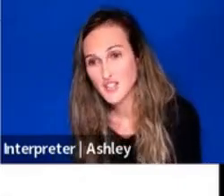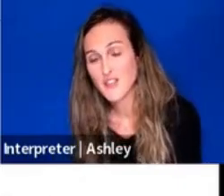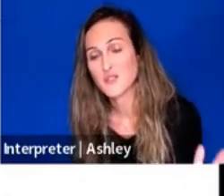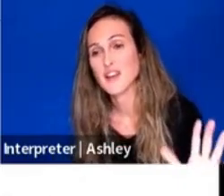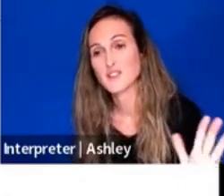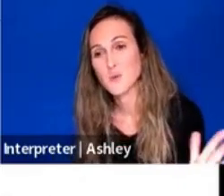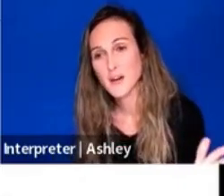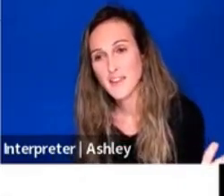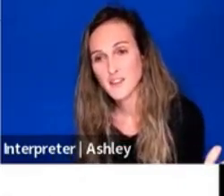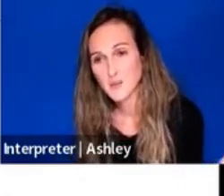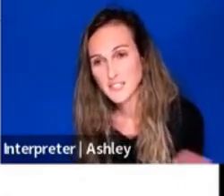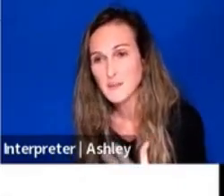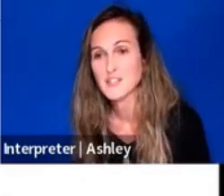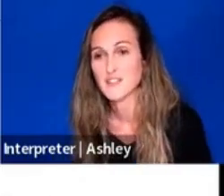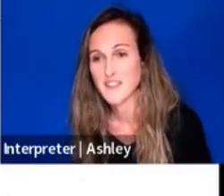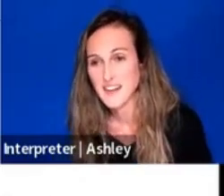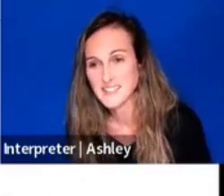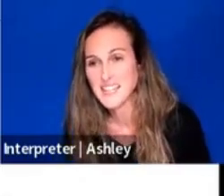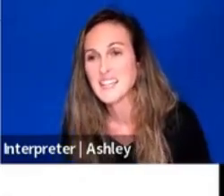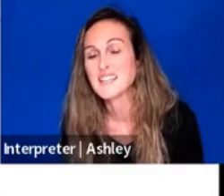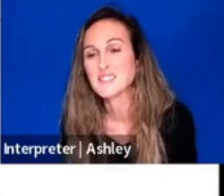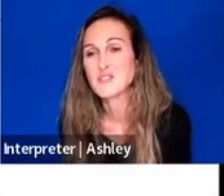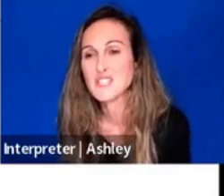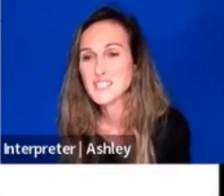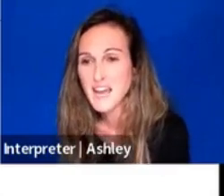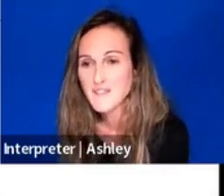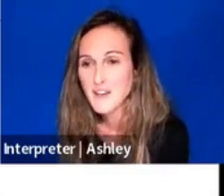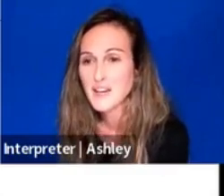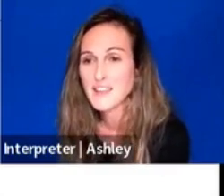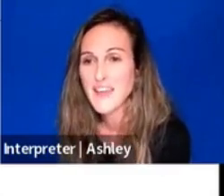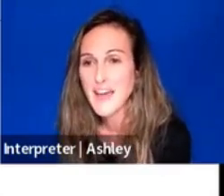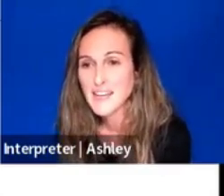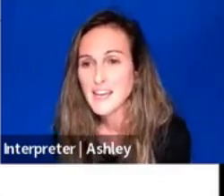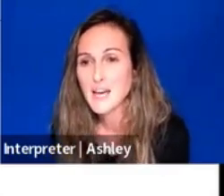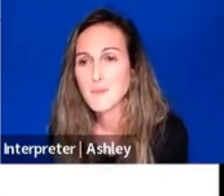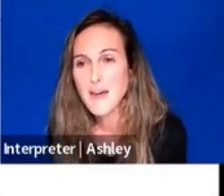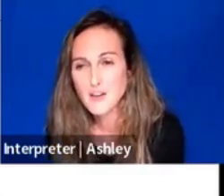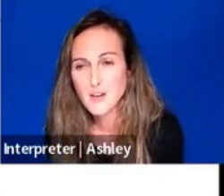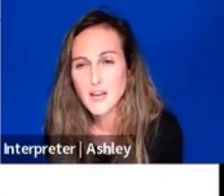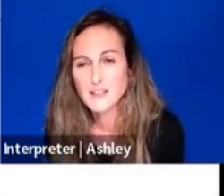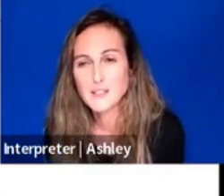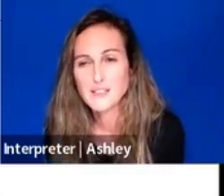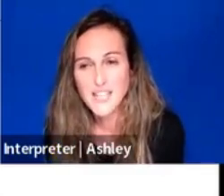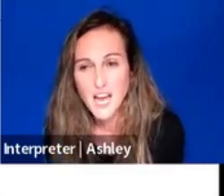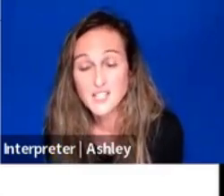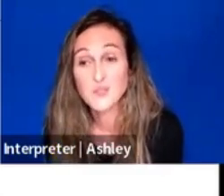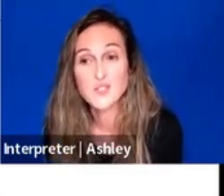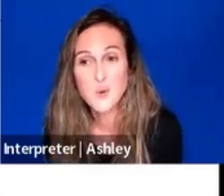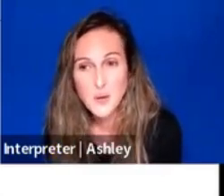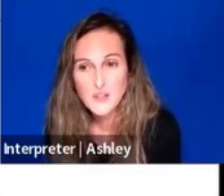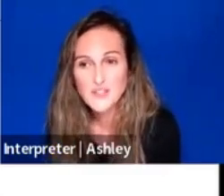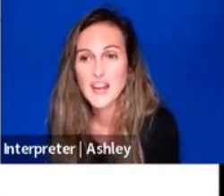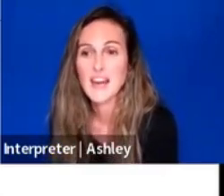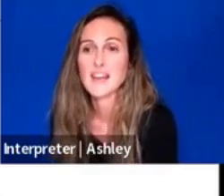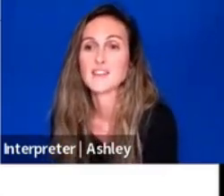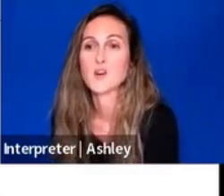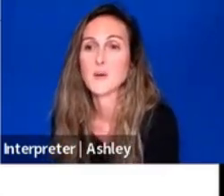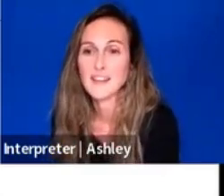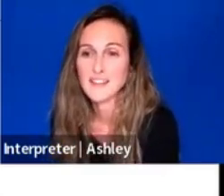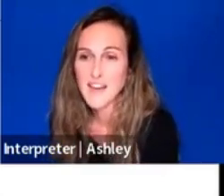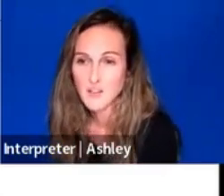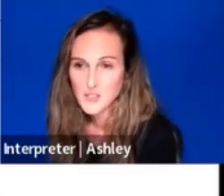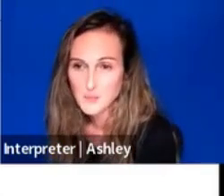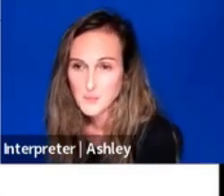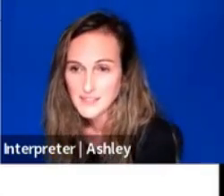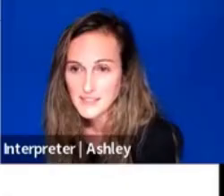someone else has just gone through that door and the door slams in their face. So just have better designs for doors and going